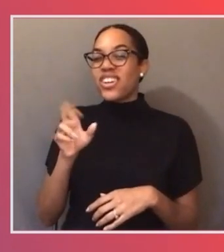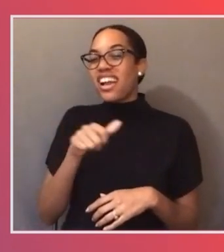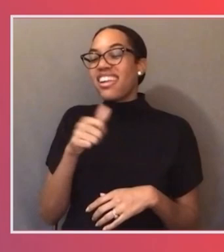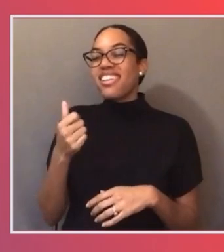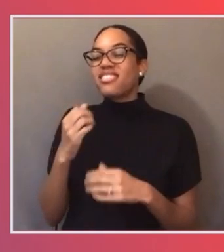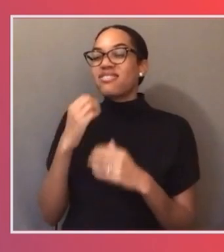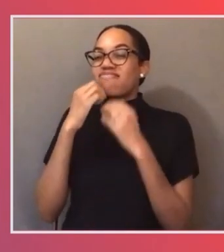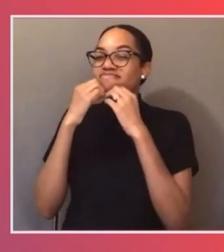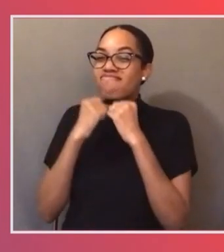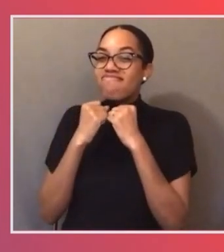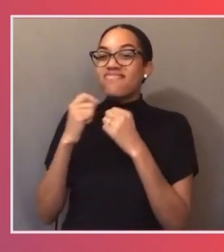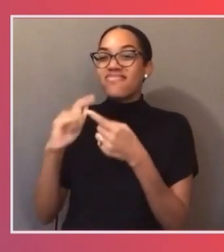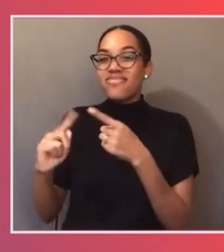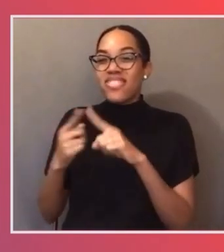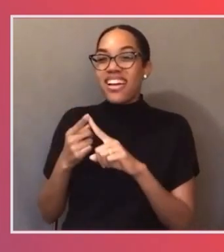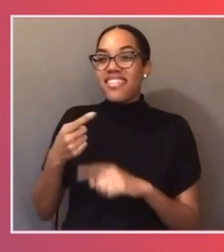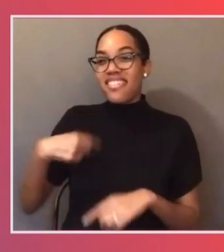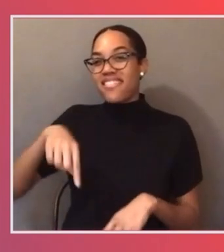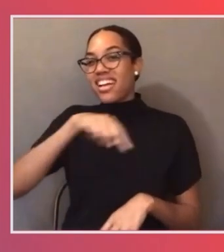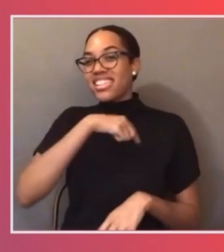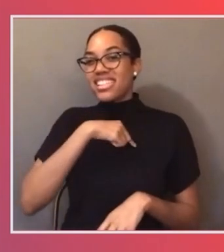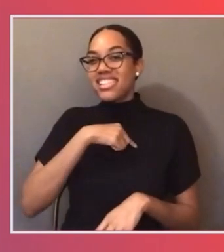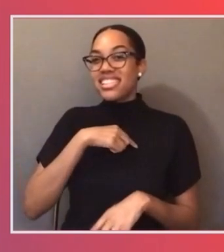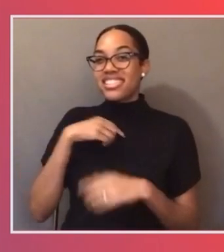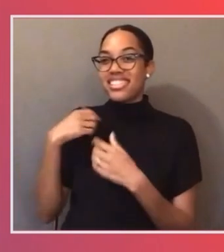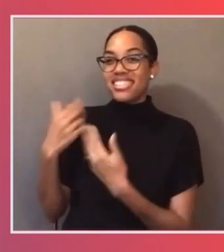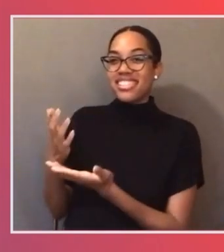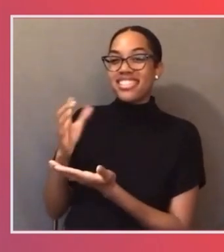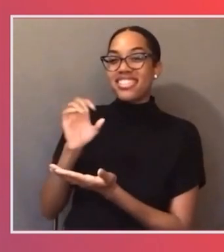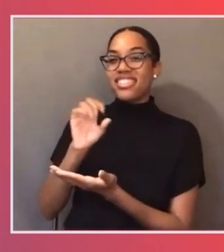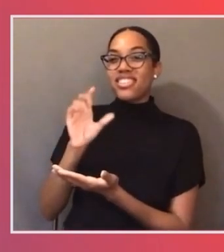Scarlett Johansson. Let's bring in Scarlett. Hey.